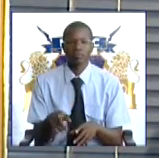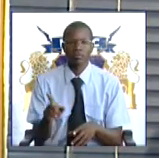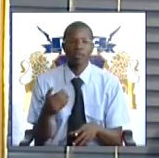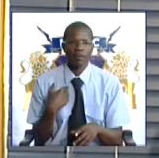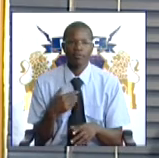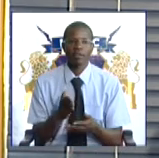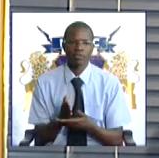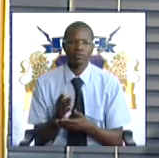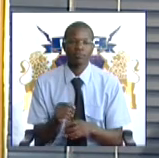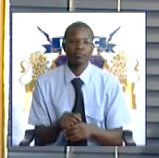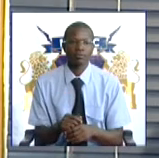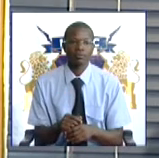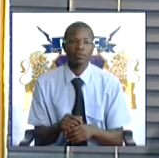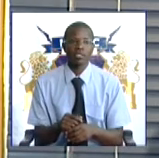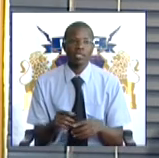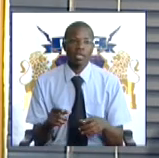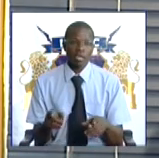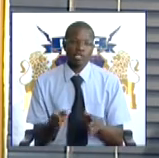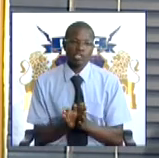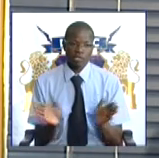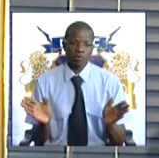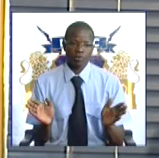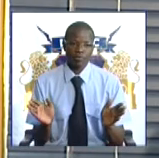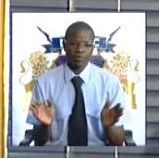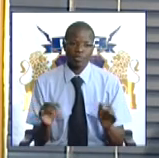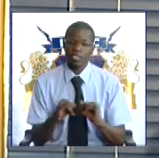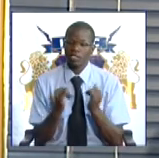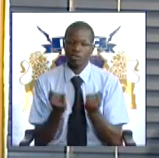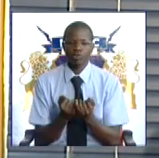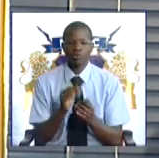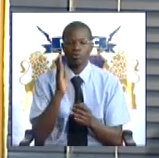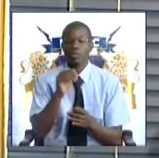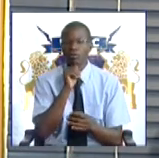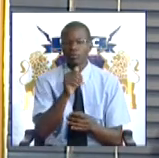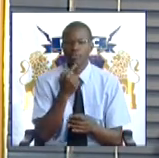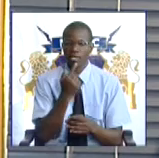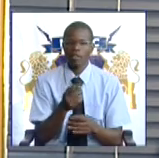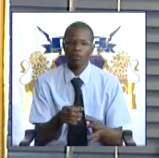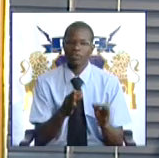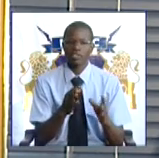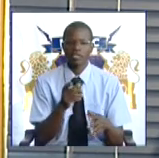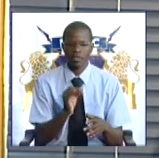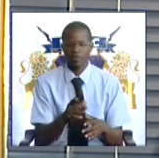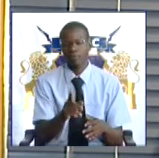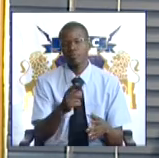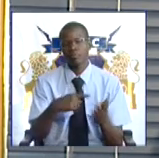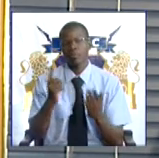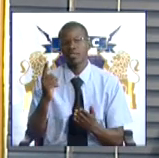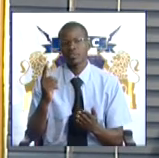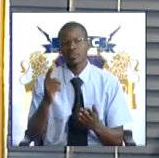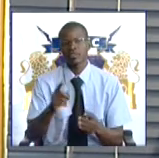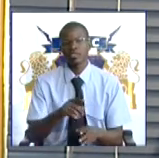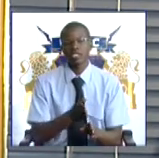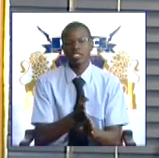tell officers if they have passed an integrity test, but, as stated earlier, the chief executive has the